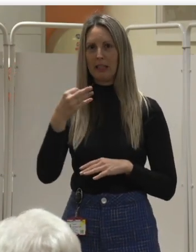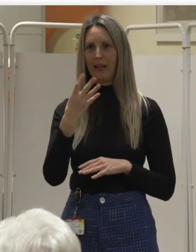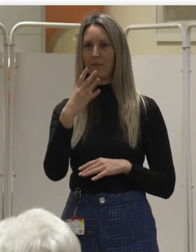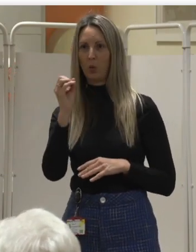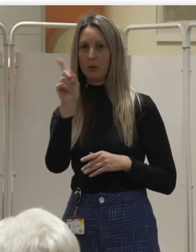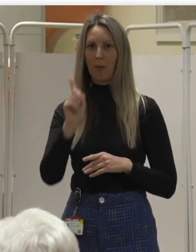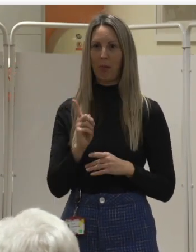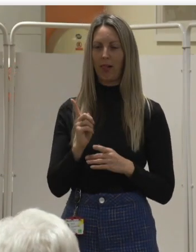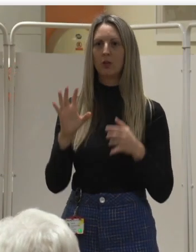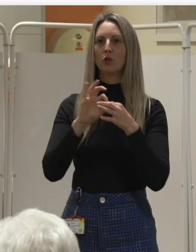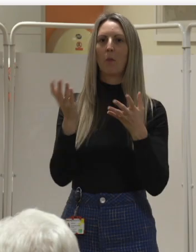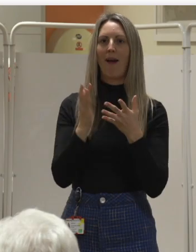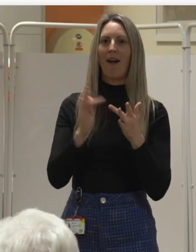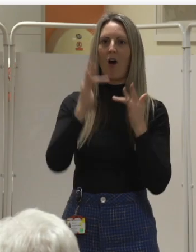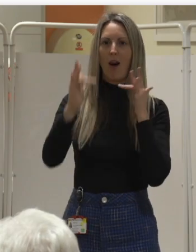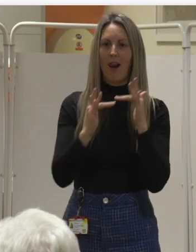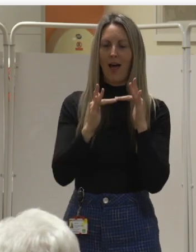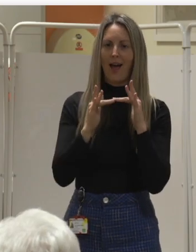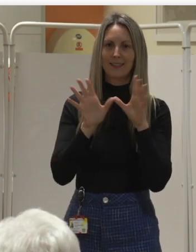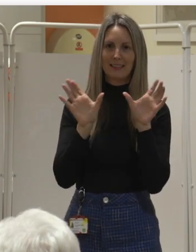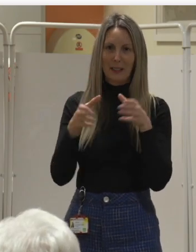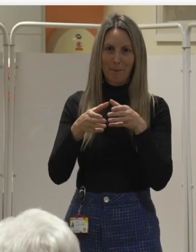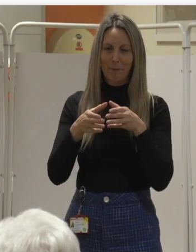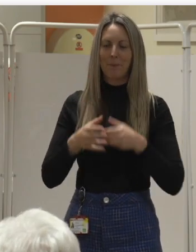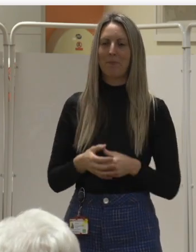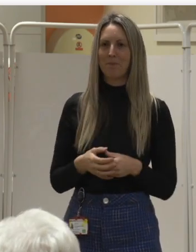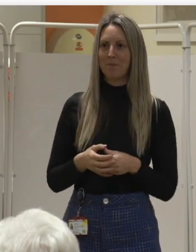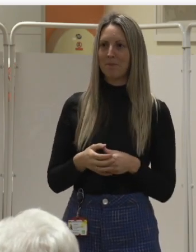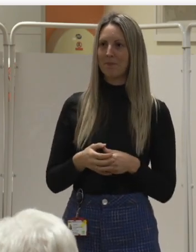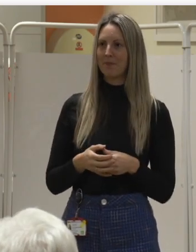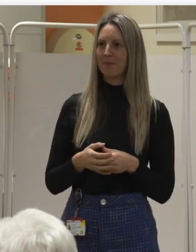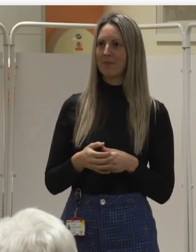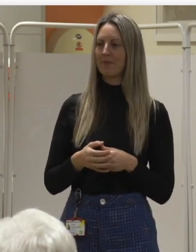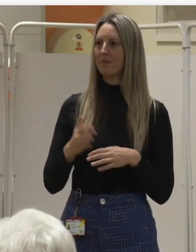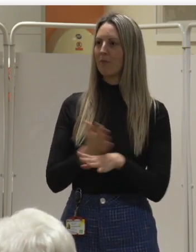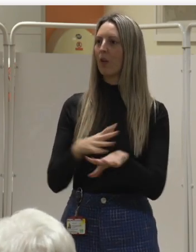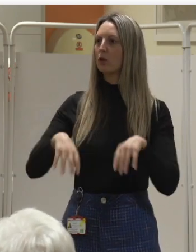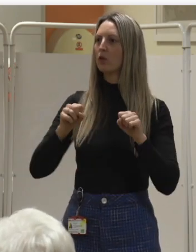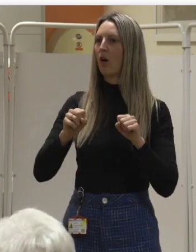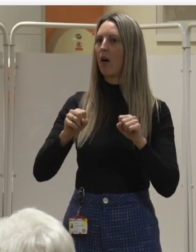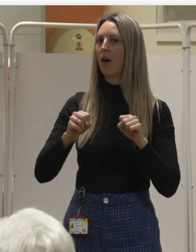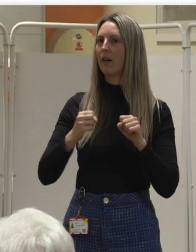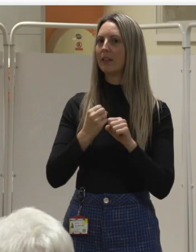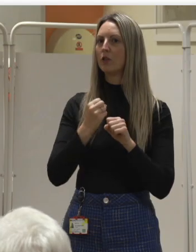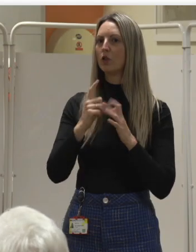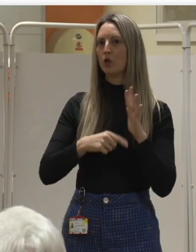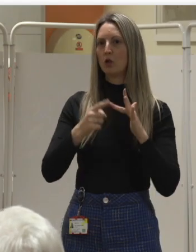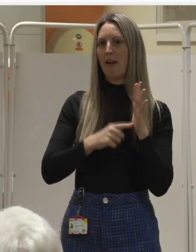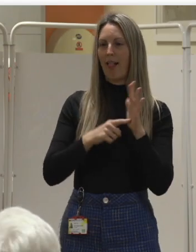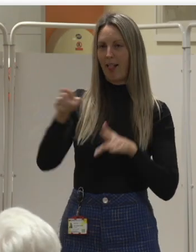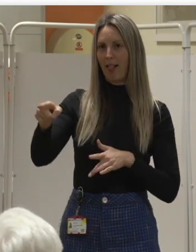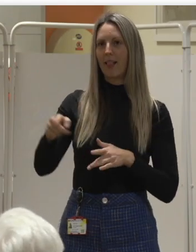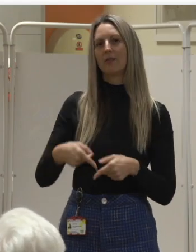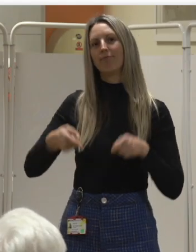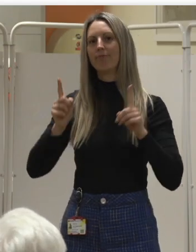as well. So it's a very busy evening. Before we start the whole talk, we've got Jill, who's the Chief Officer from our Derby charity